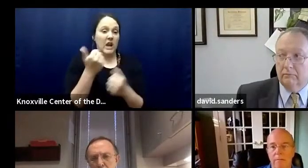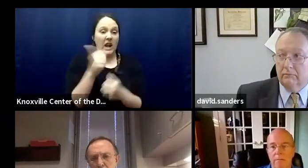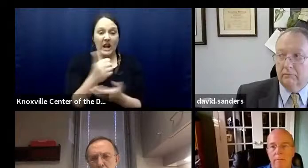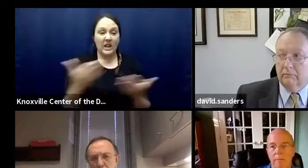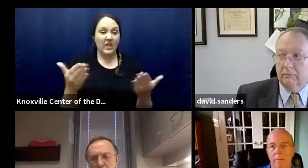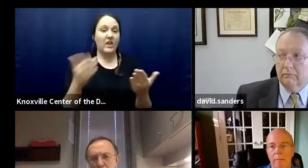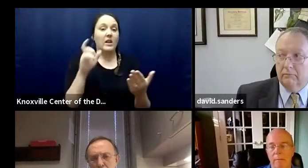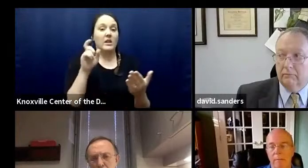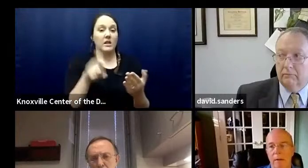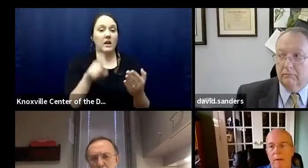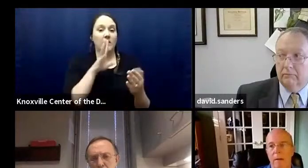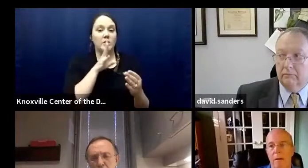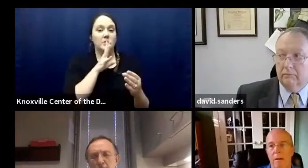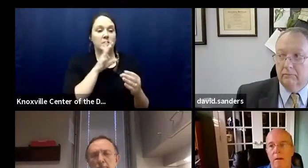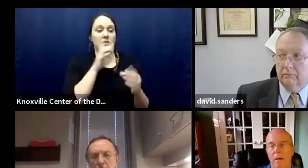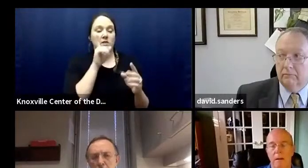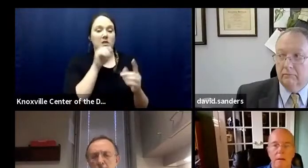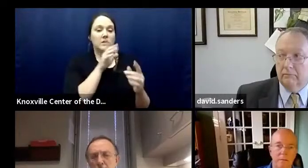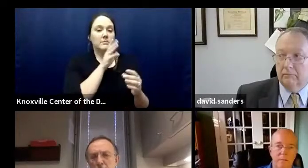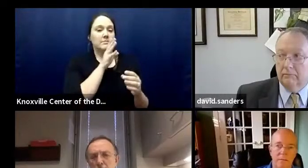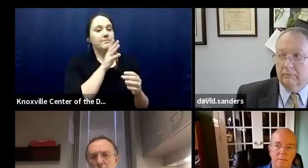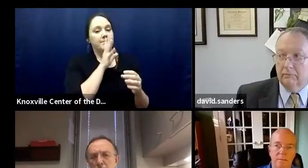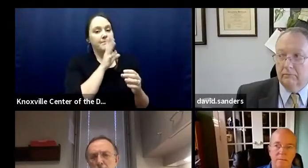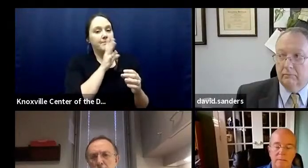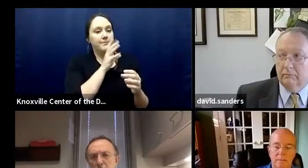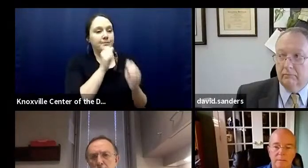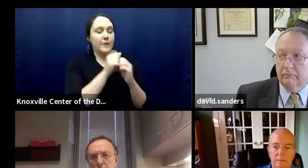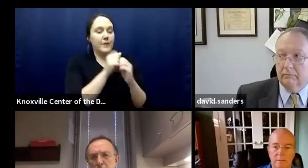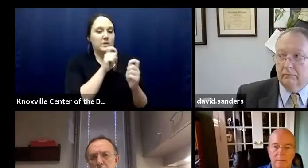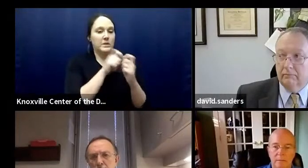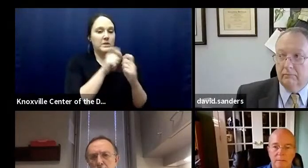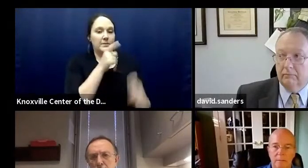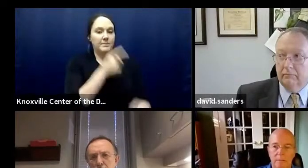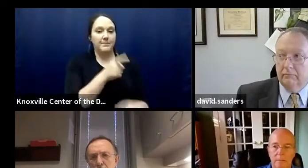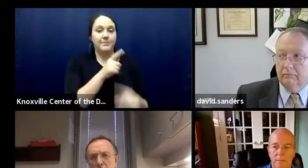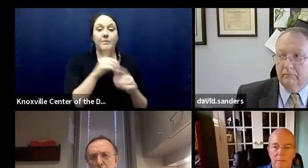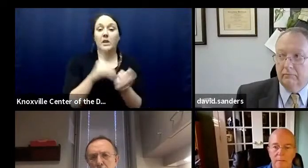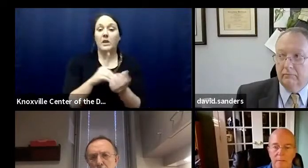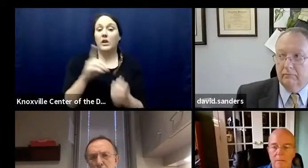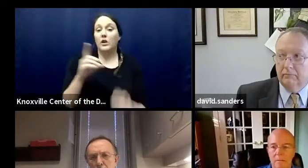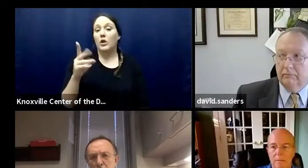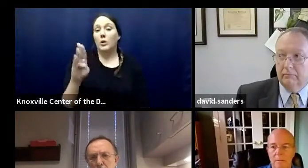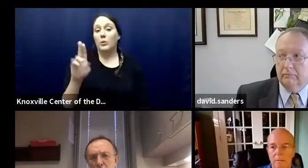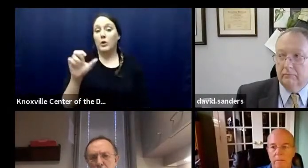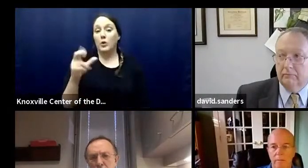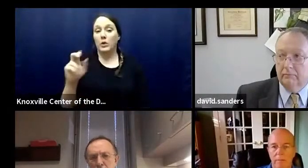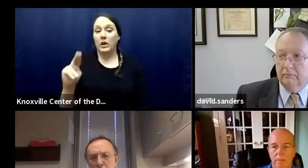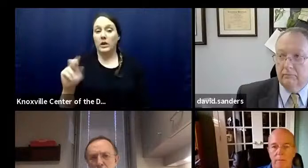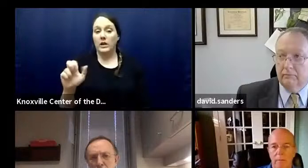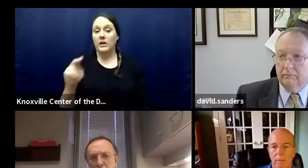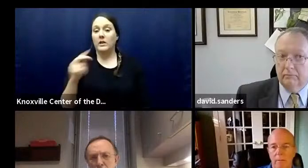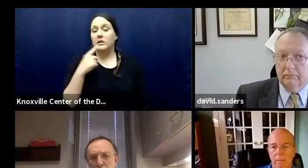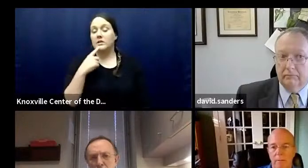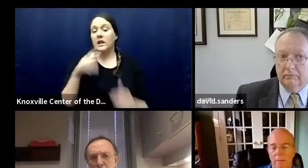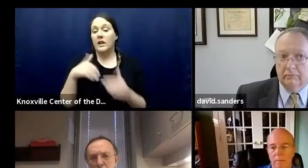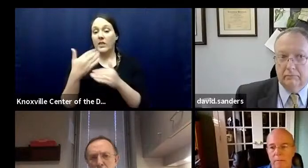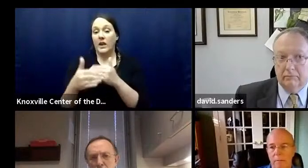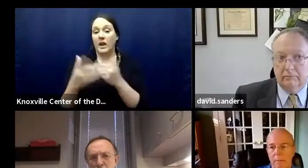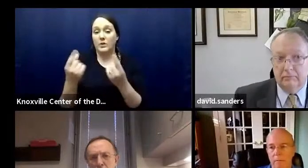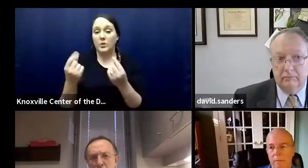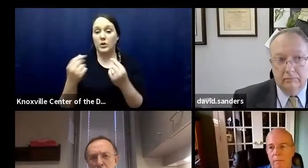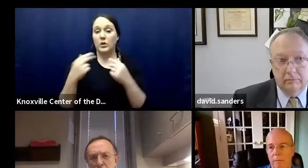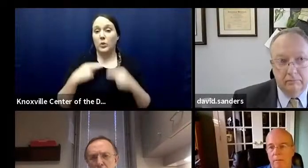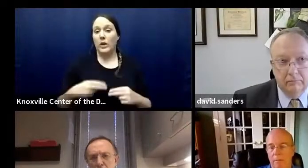to specifically talk to him. As Dr. Buchanan said, the next step would be to have the health